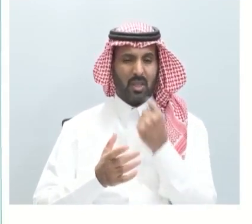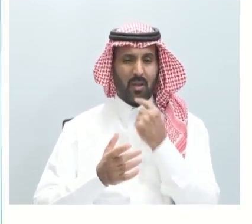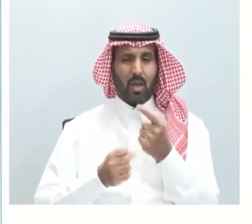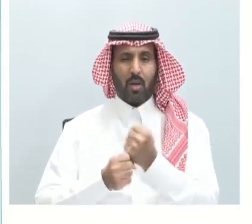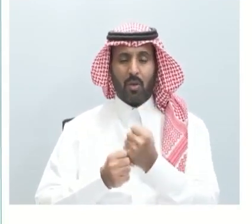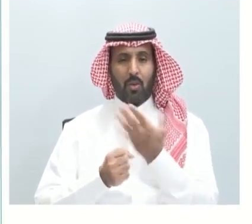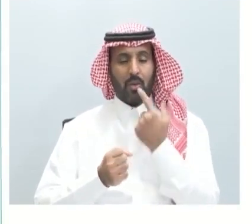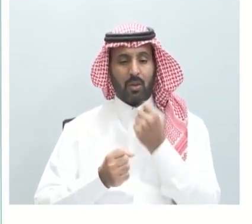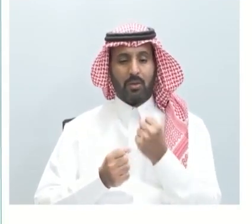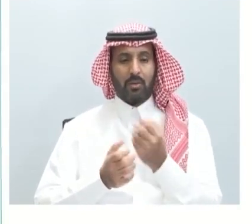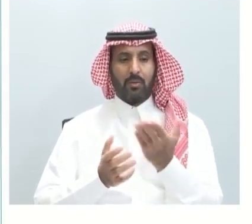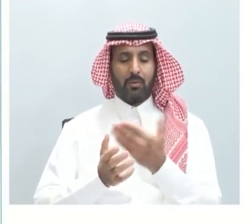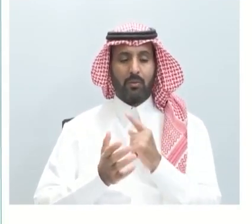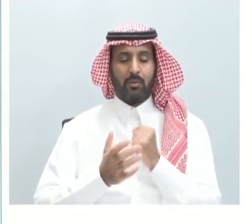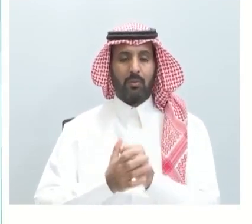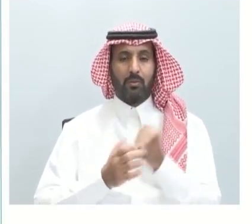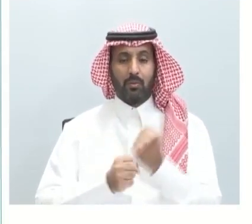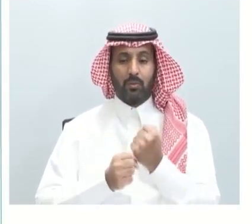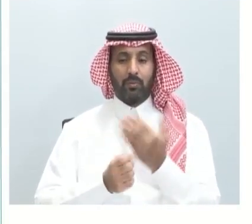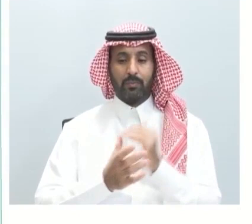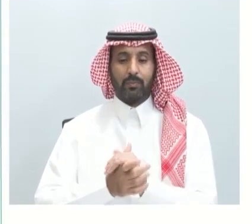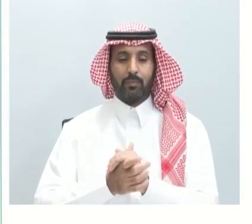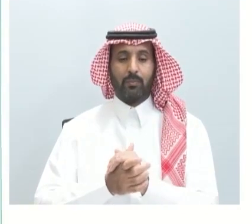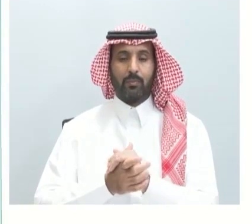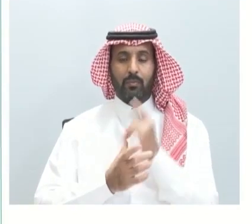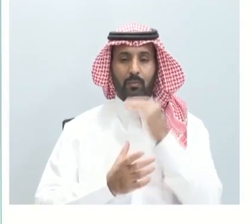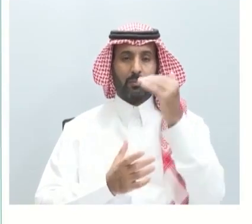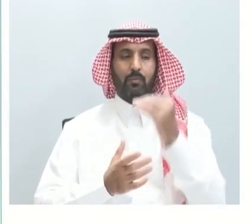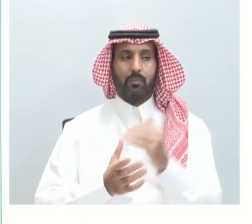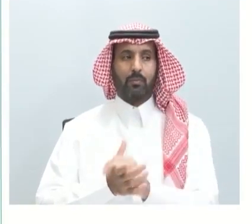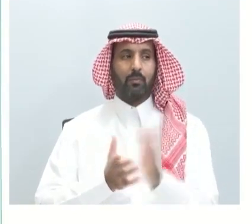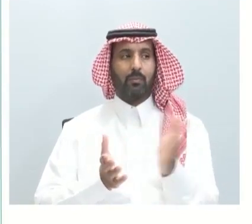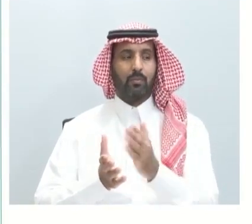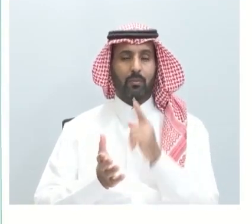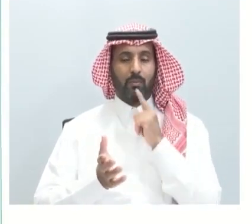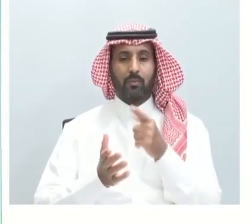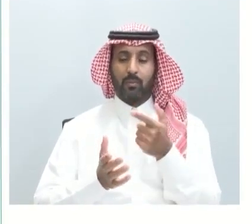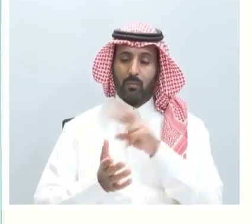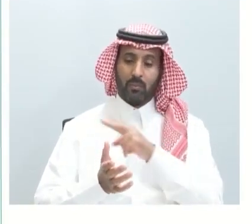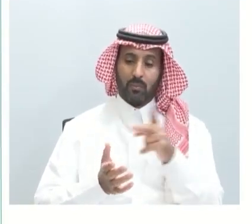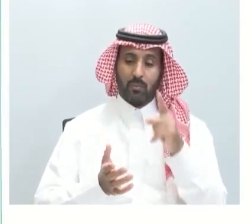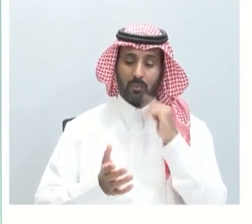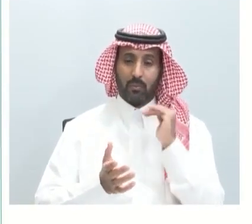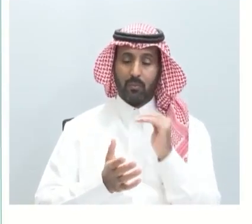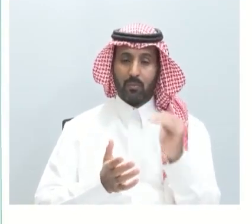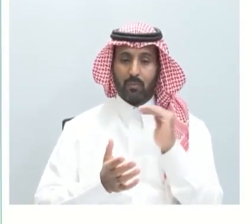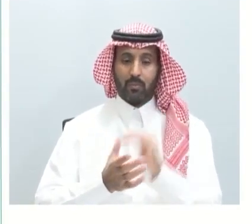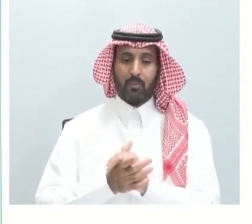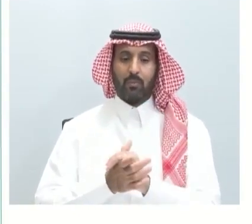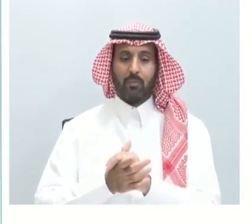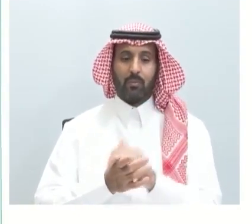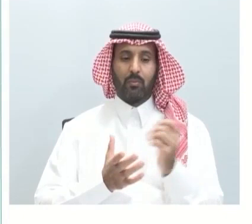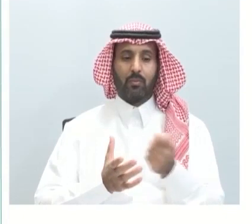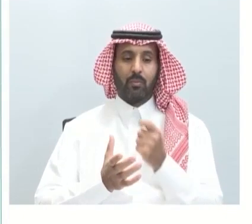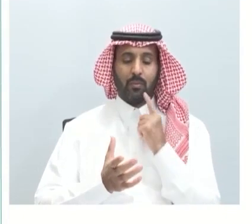ever done? What's the hardest thing you've ever done? So I think the answer will vary from a person to person, but I've